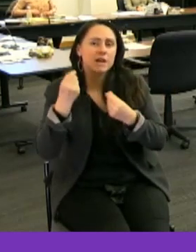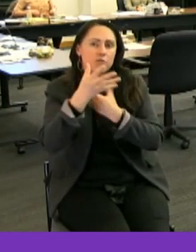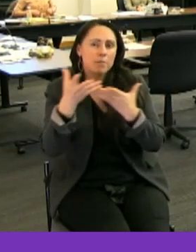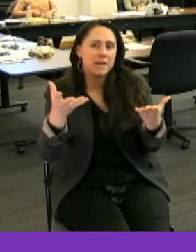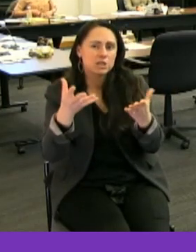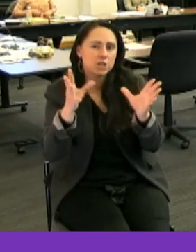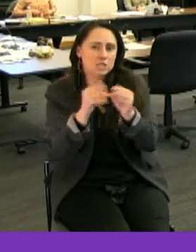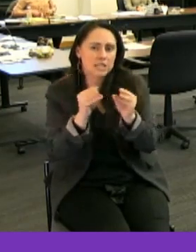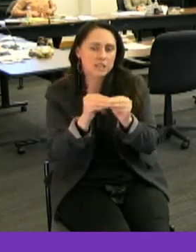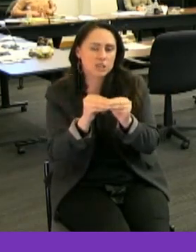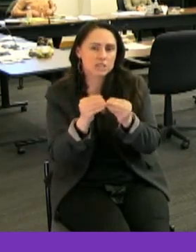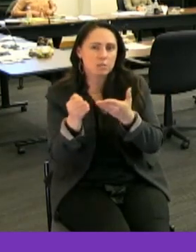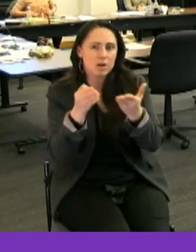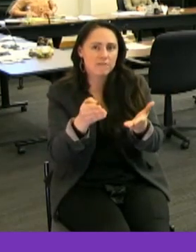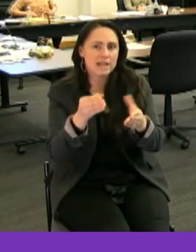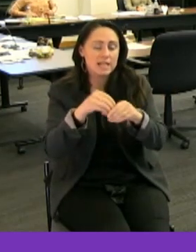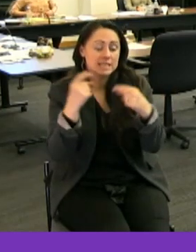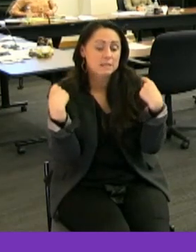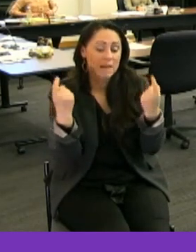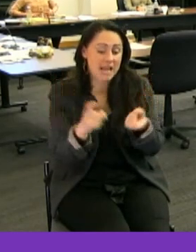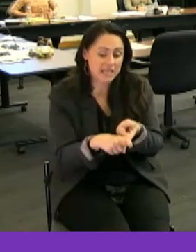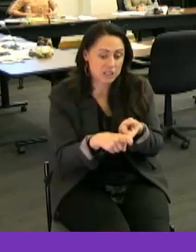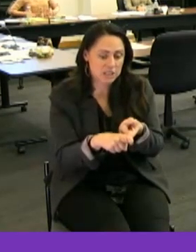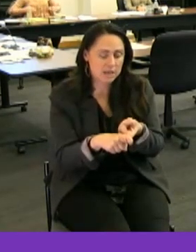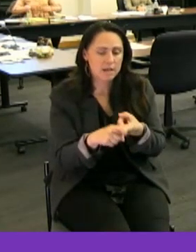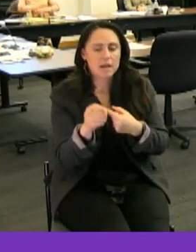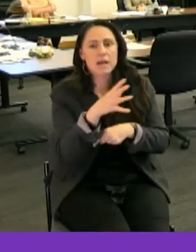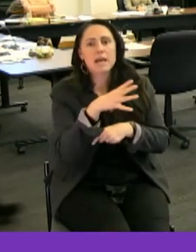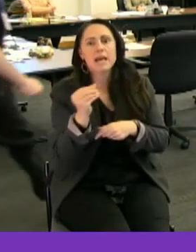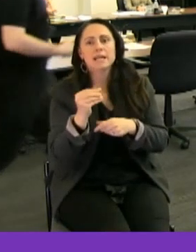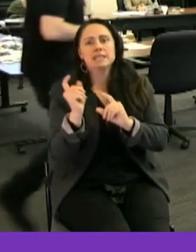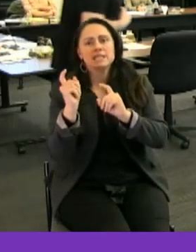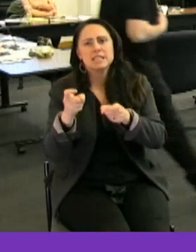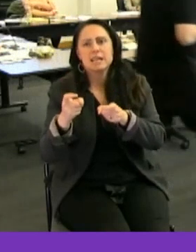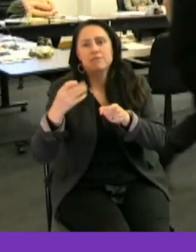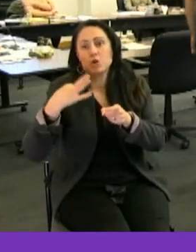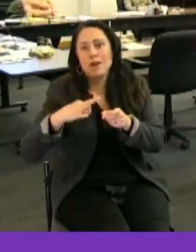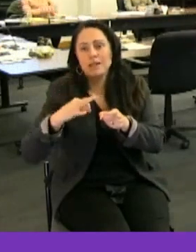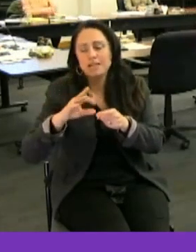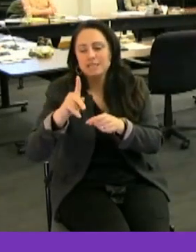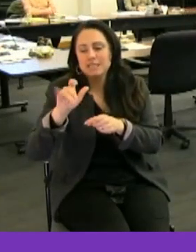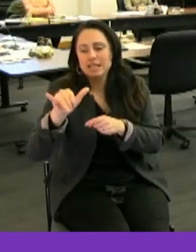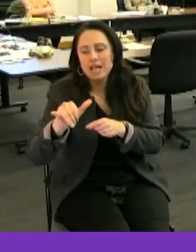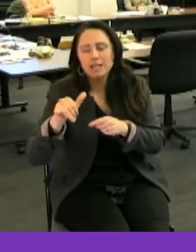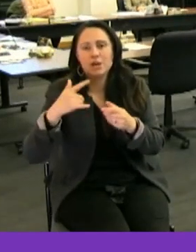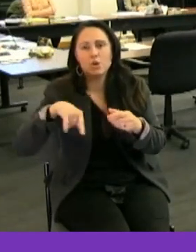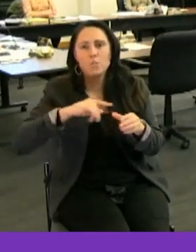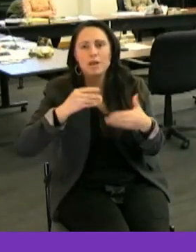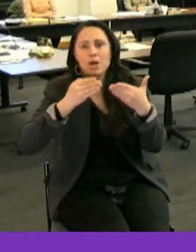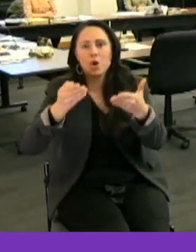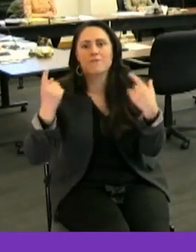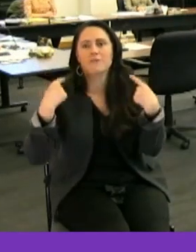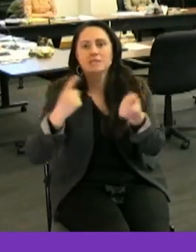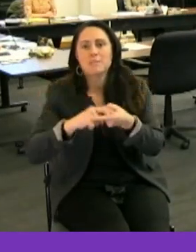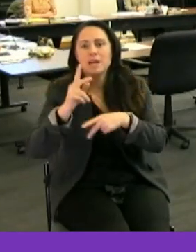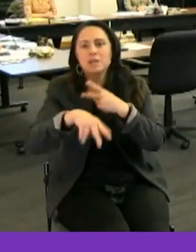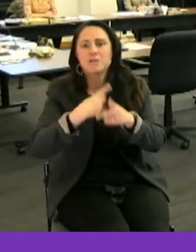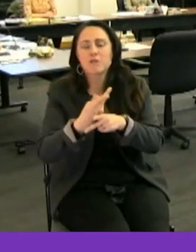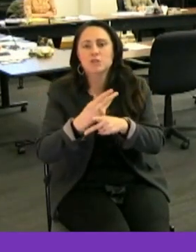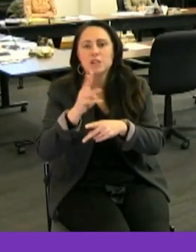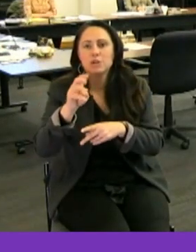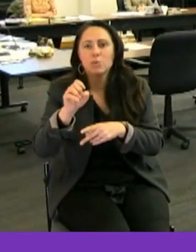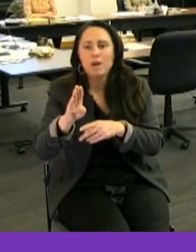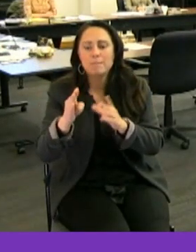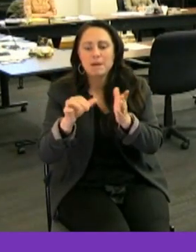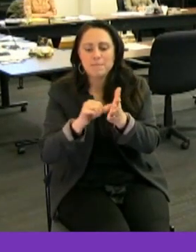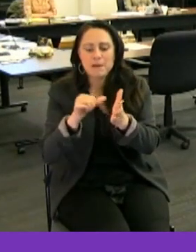informational sessions provided in Spanish. And to give credit to Kelly, we do offer a Spanish version